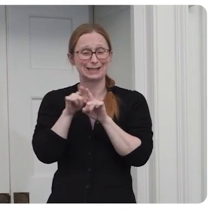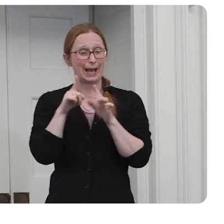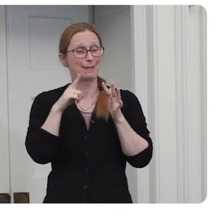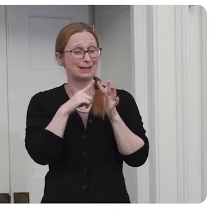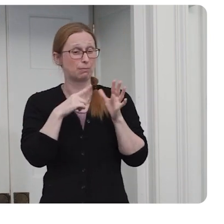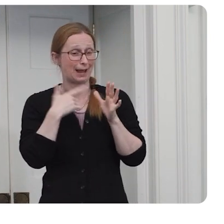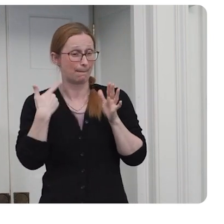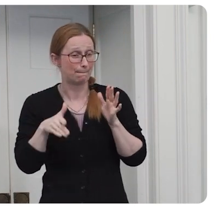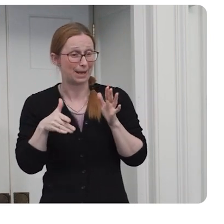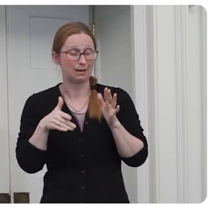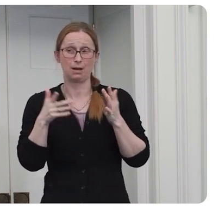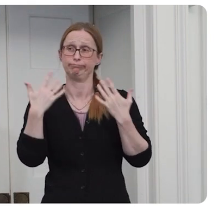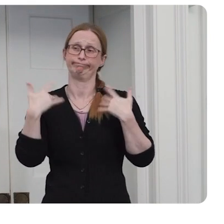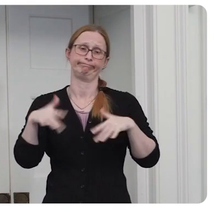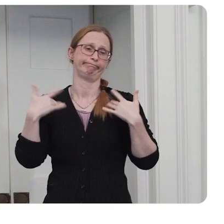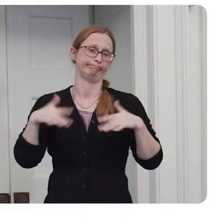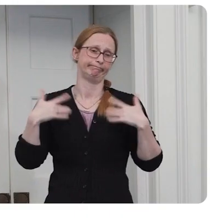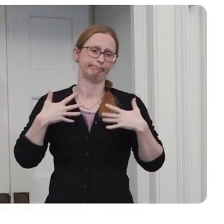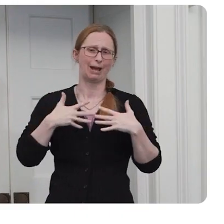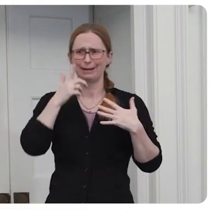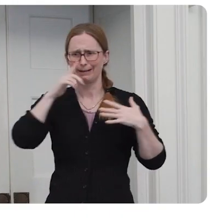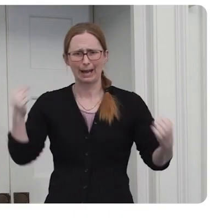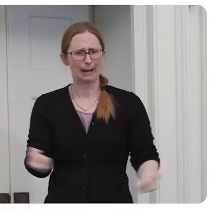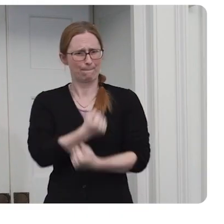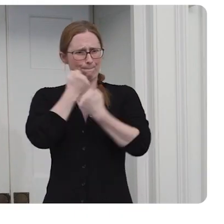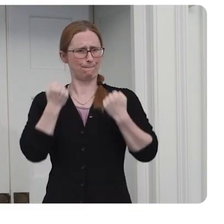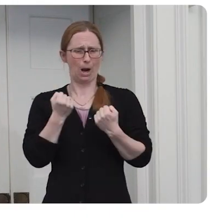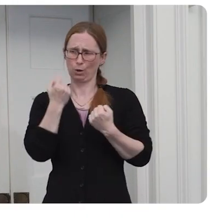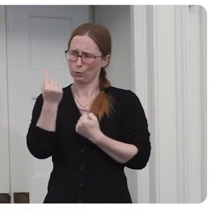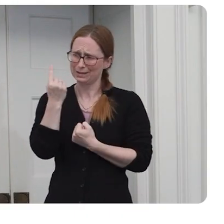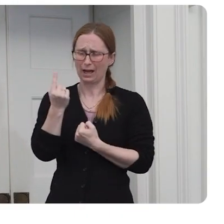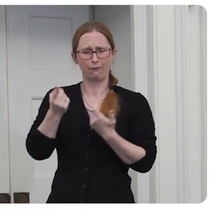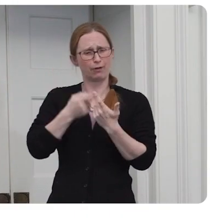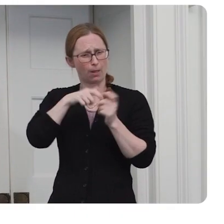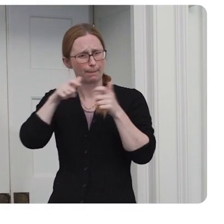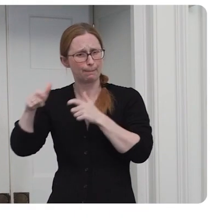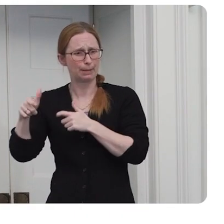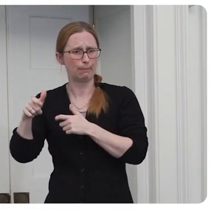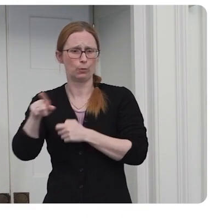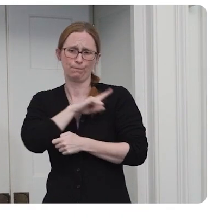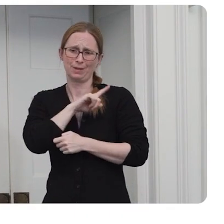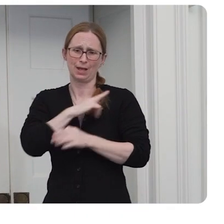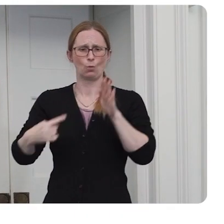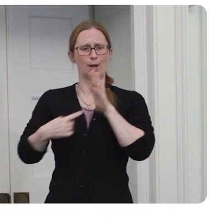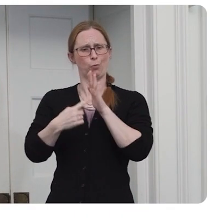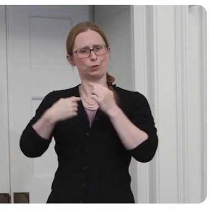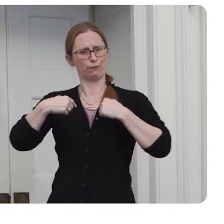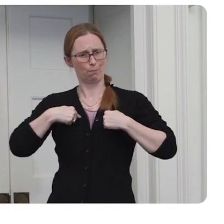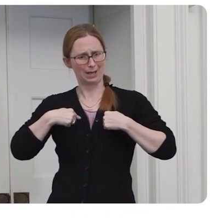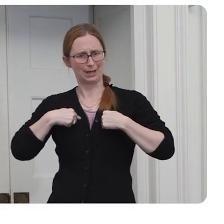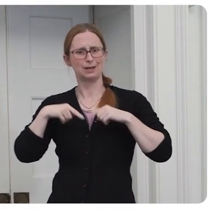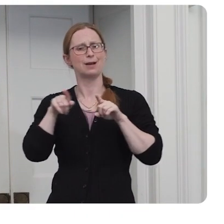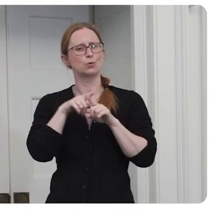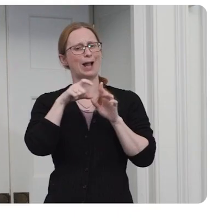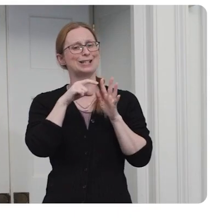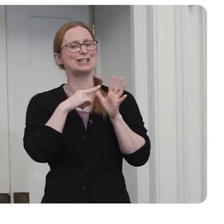did, and it's amazing, and it really empowers you and other people. So yeah, that's why it's really important for